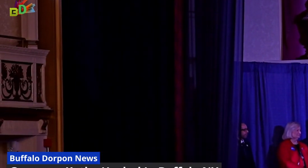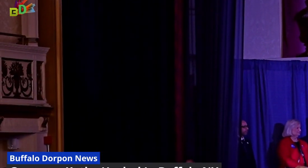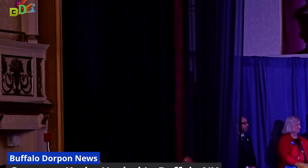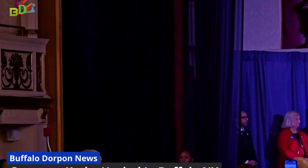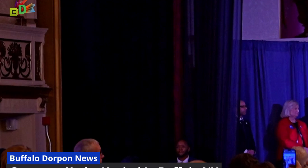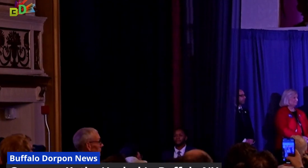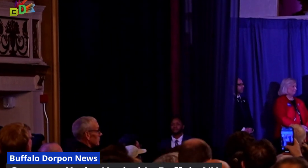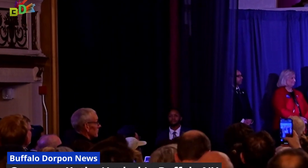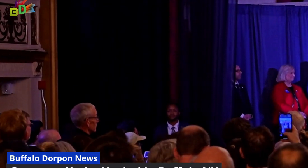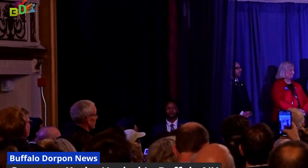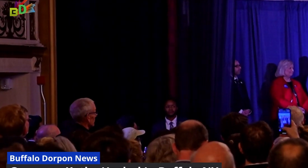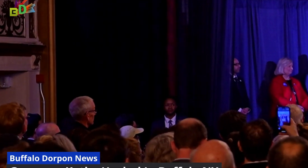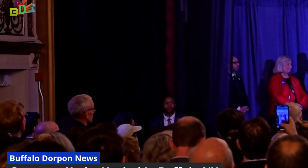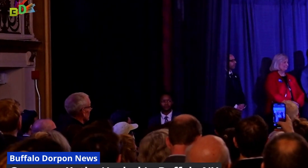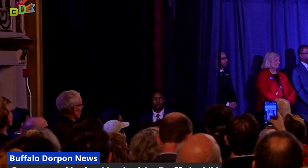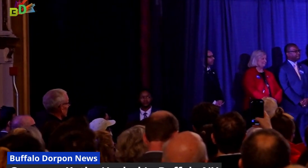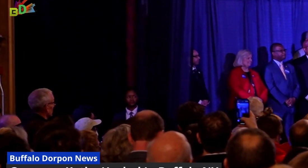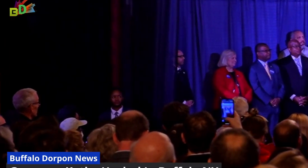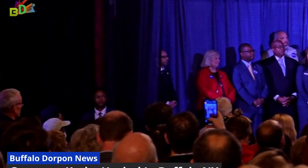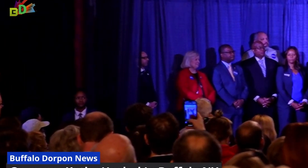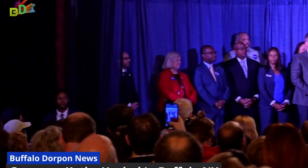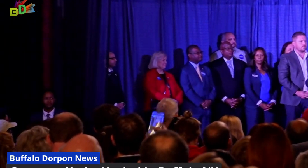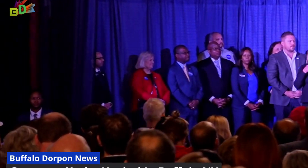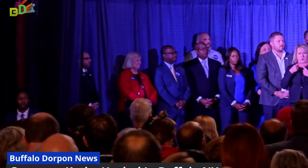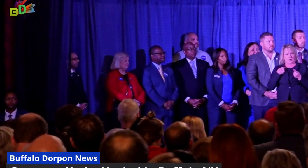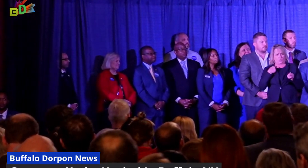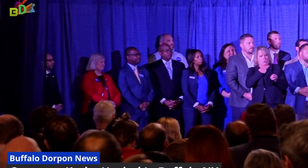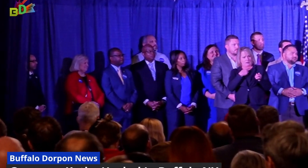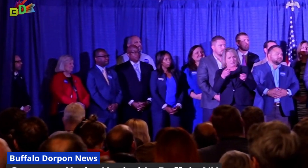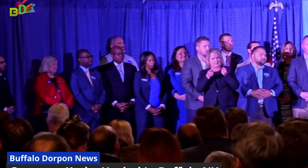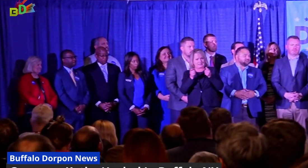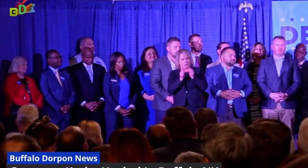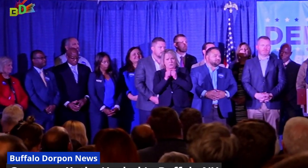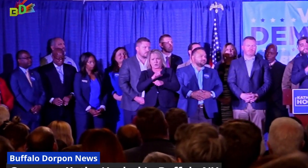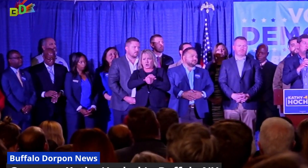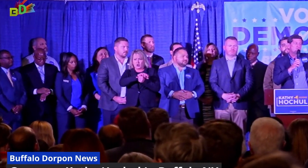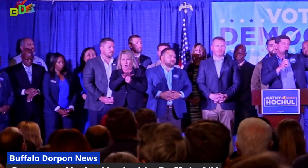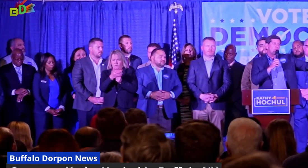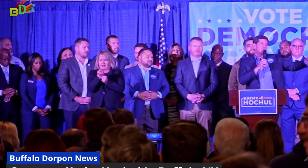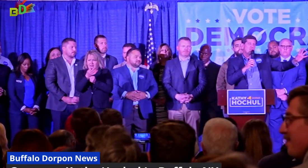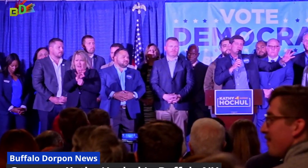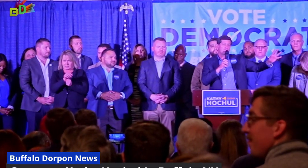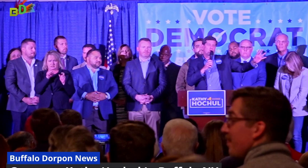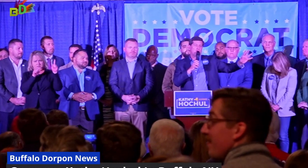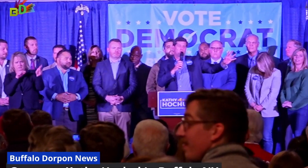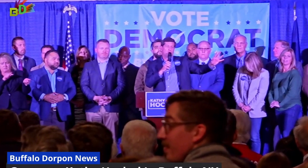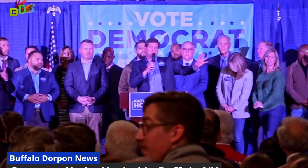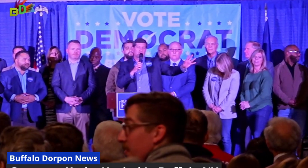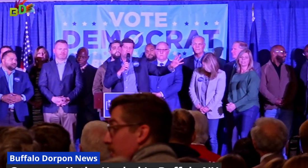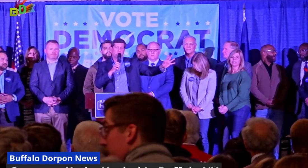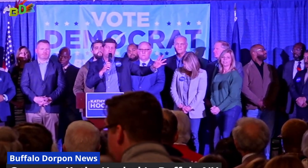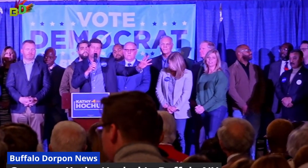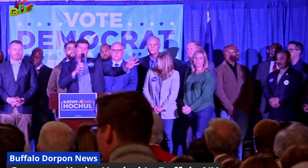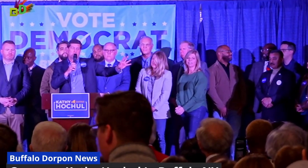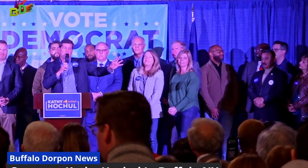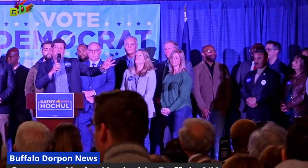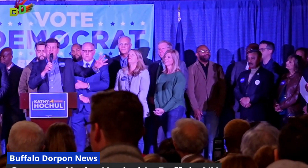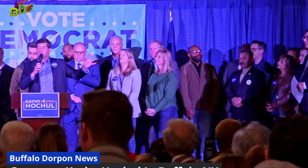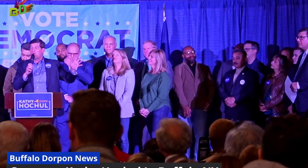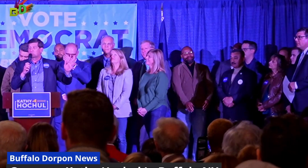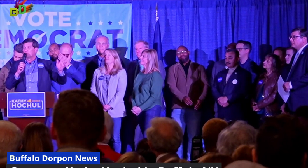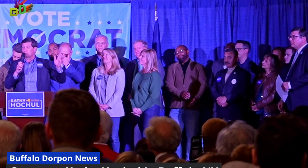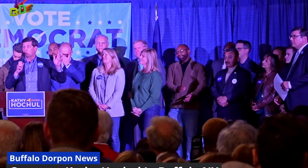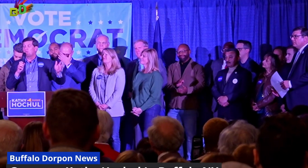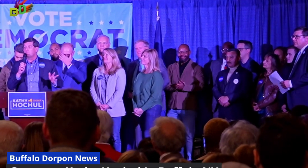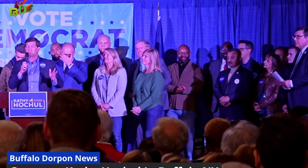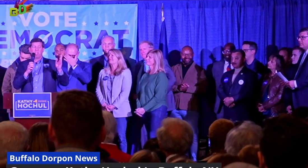Individuals on this stage. When we were dealing with the COVID-19 pandemic, she was the representative for all of Western New York, and